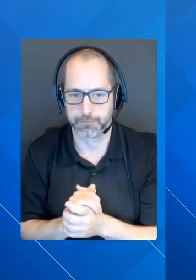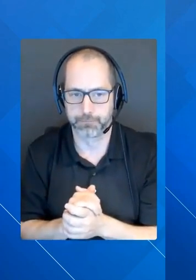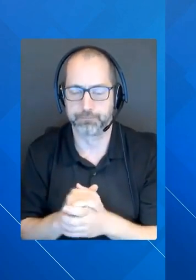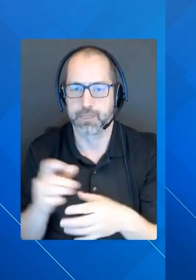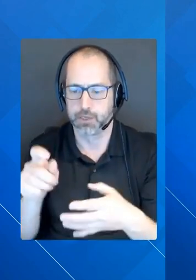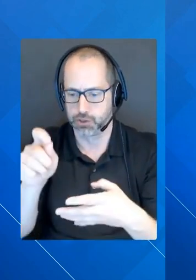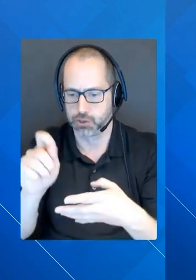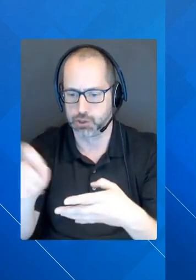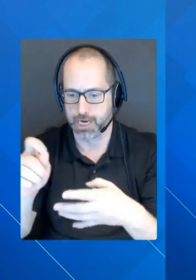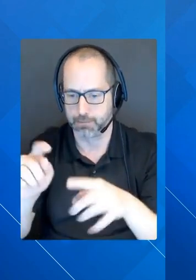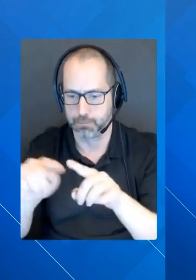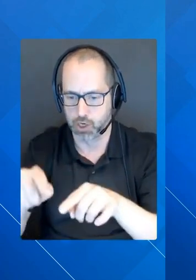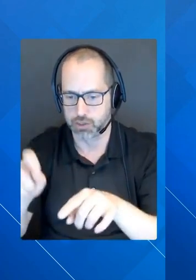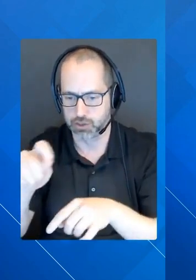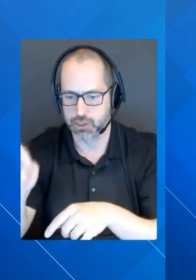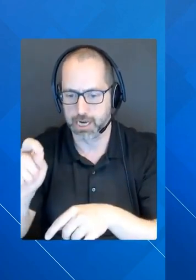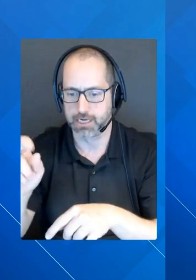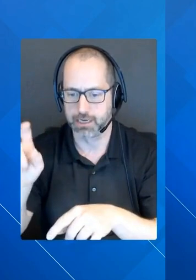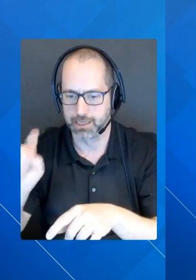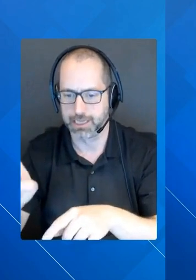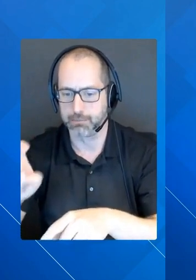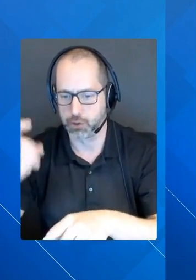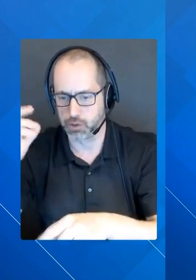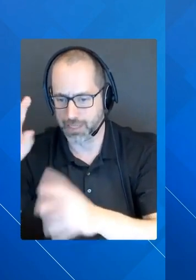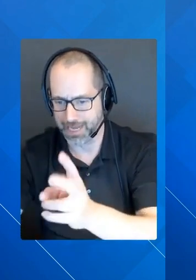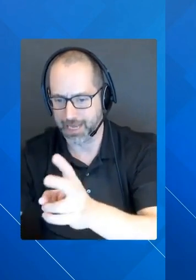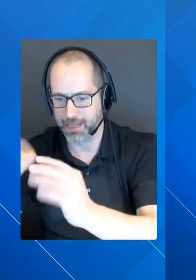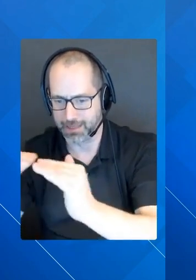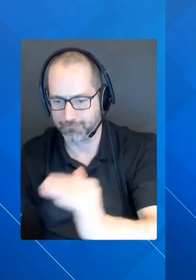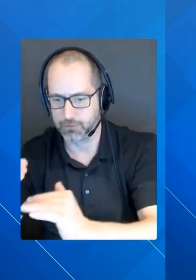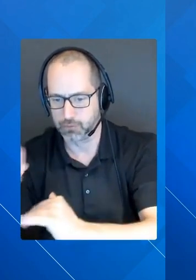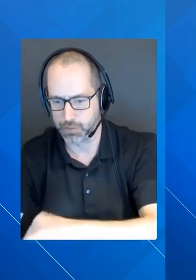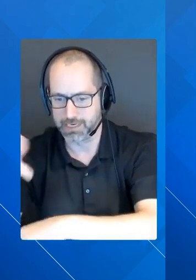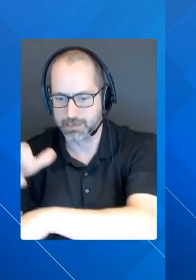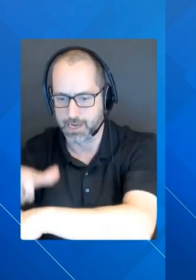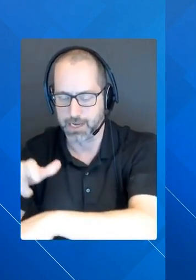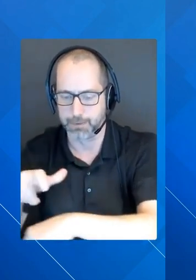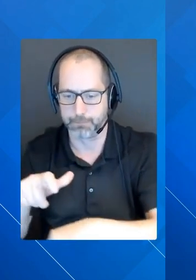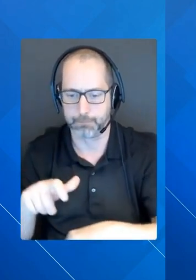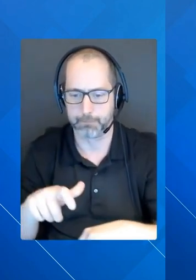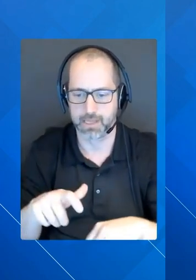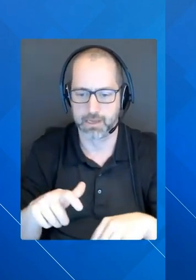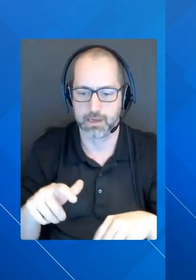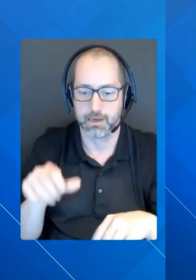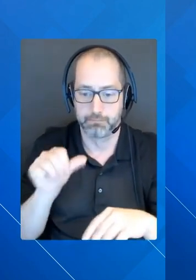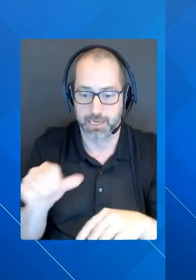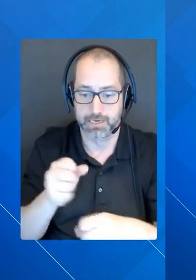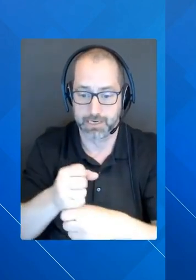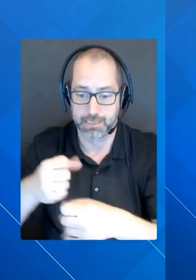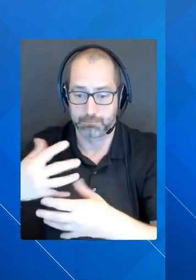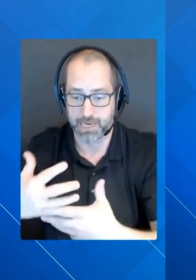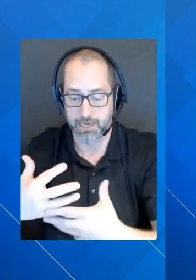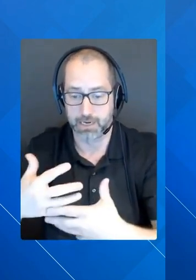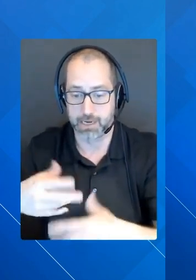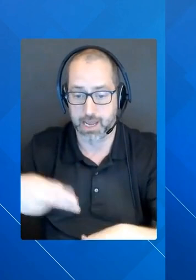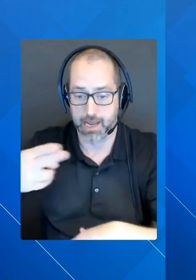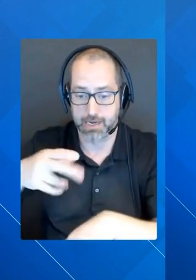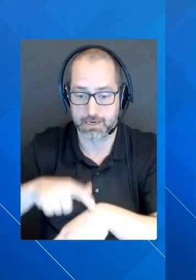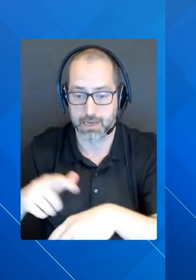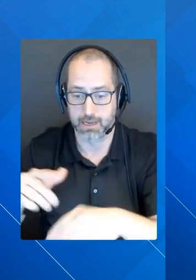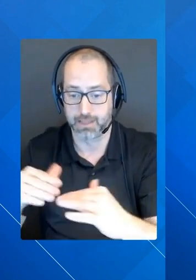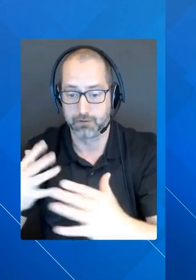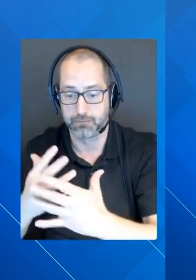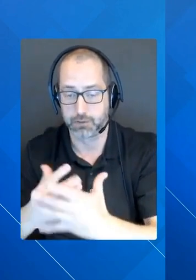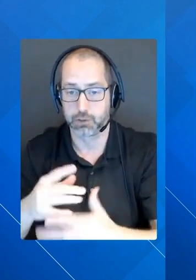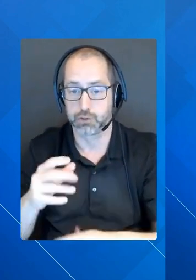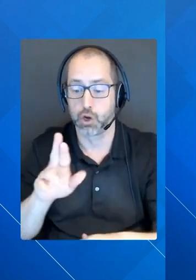Checkbox checked, clickable heading level 3 time. Button expanded hide time filters. Radio button checked